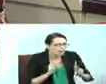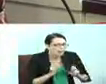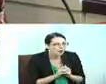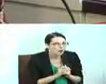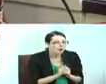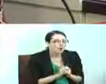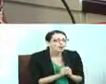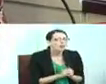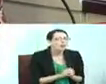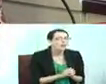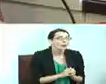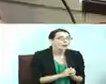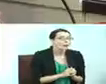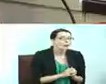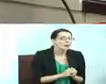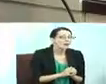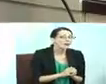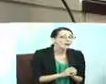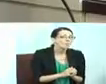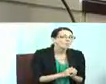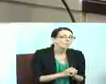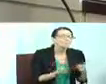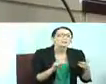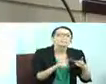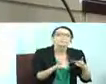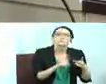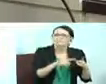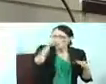Number two, I remember as a